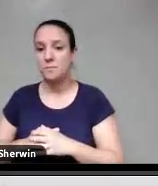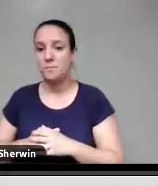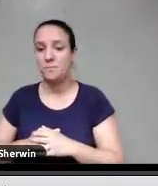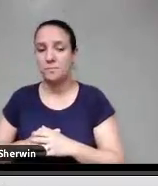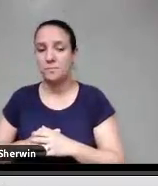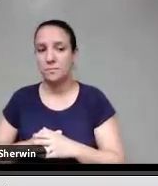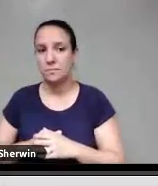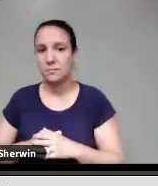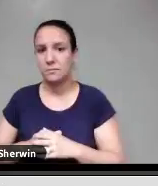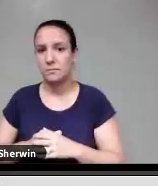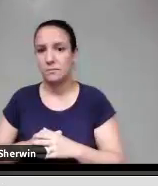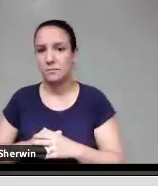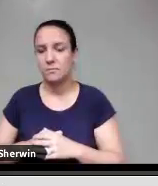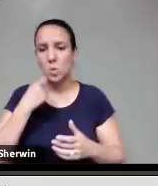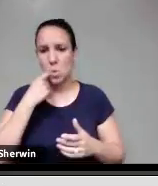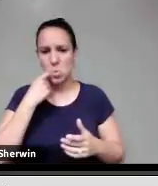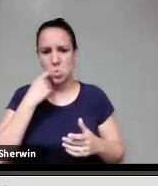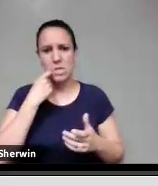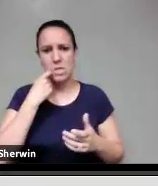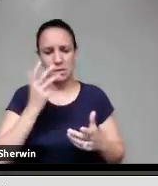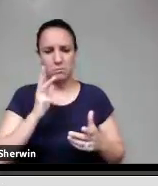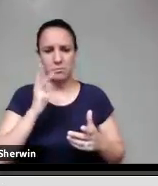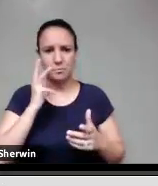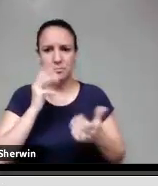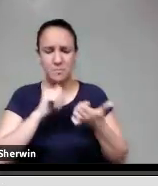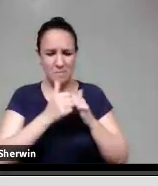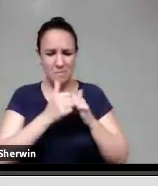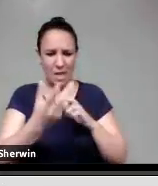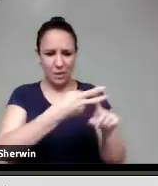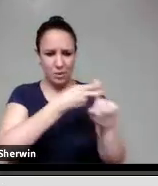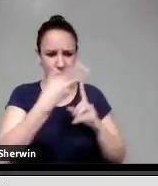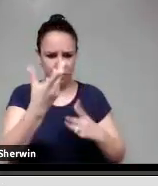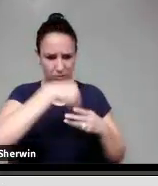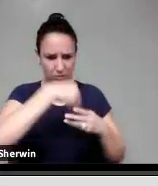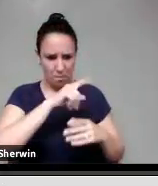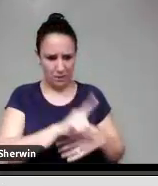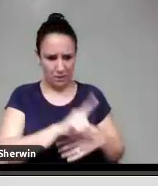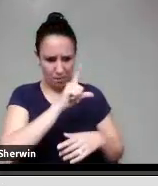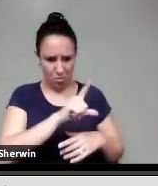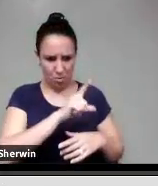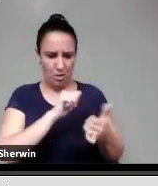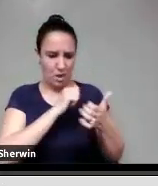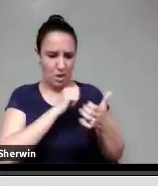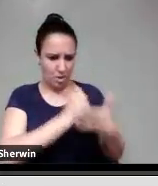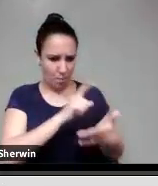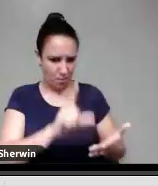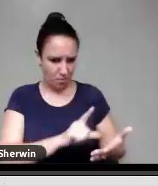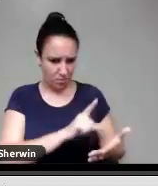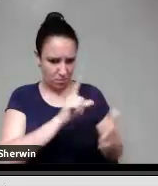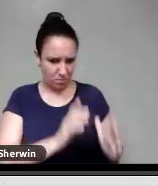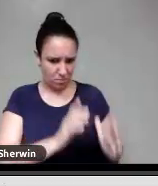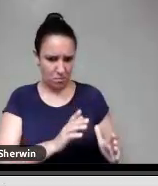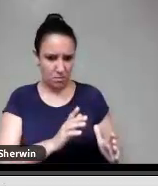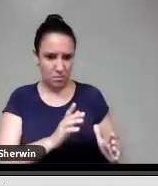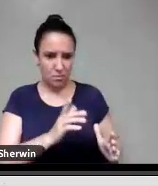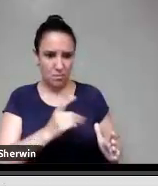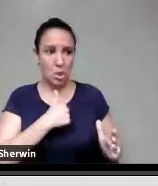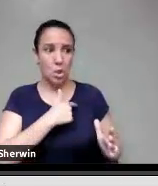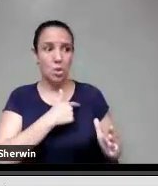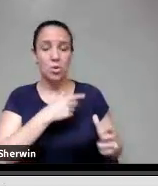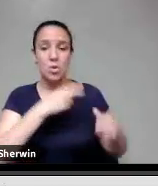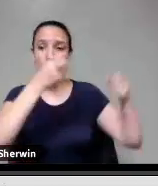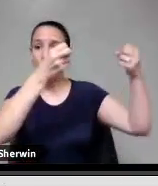you market to these people? How do you get them into the library so you can help with their resume? And one of the librarians said, we hang things up at the local